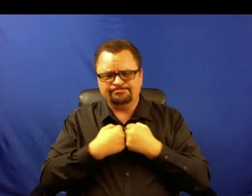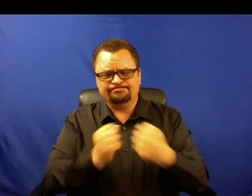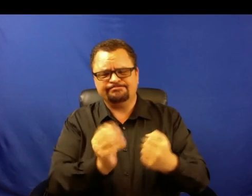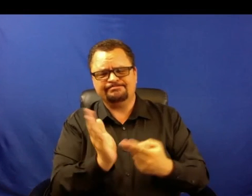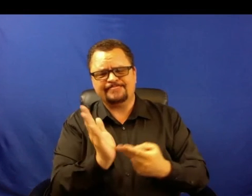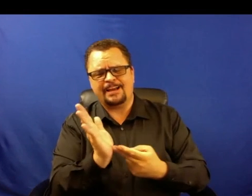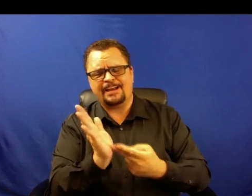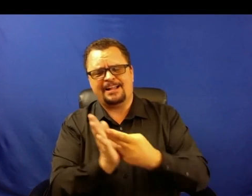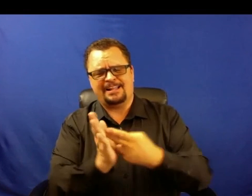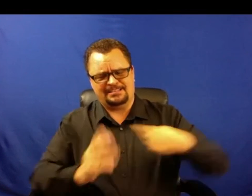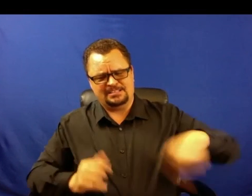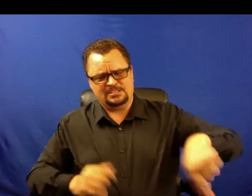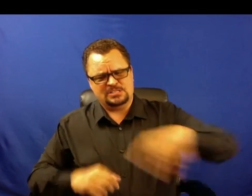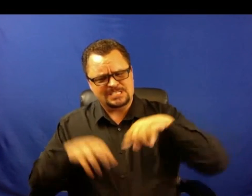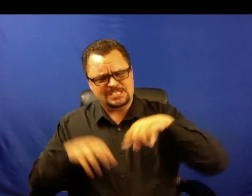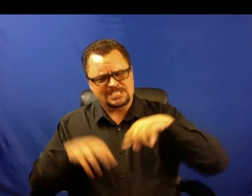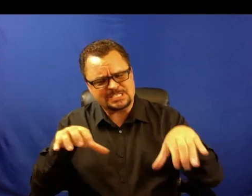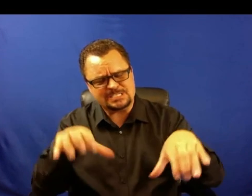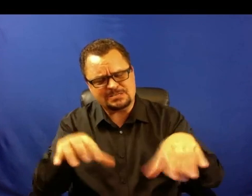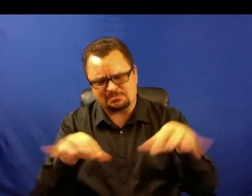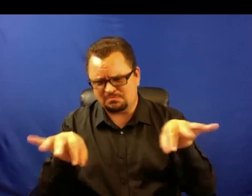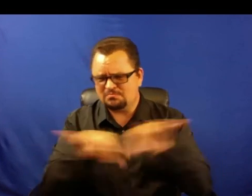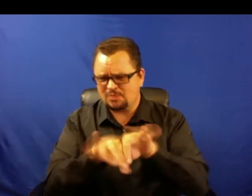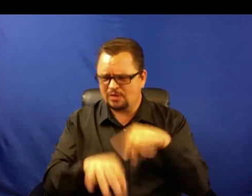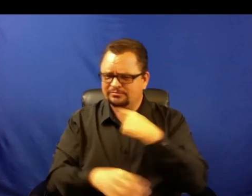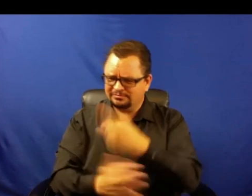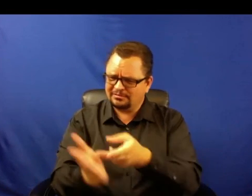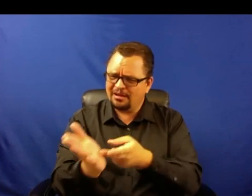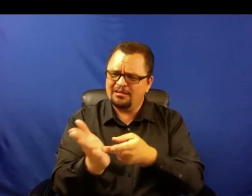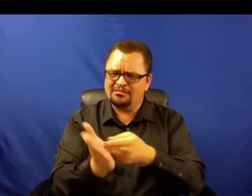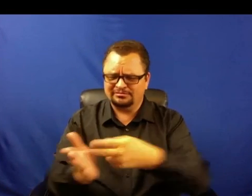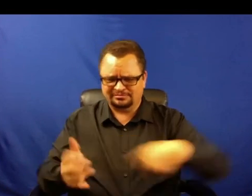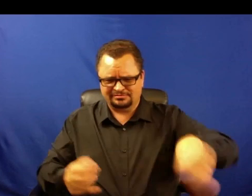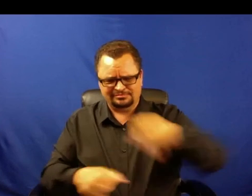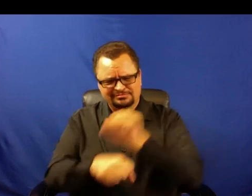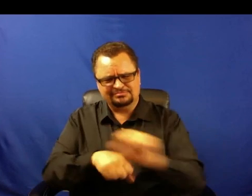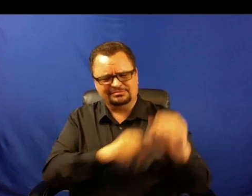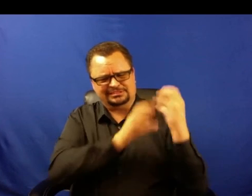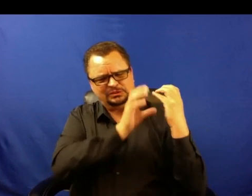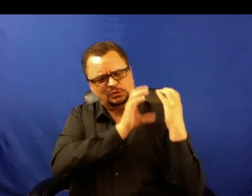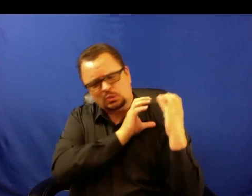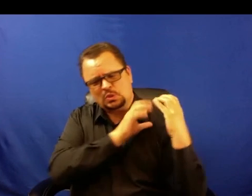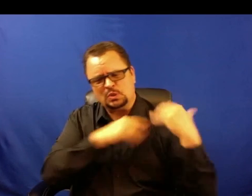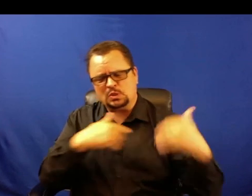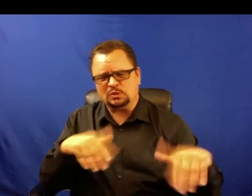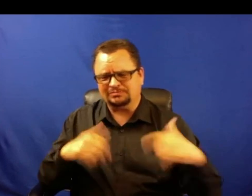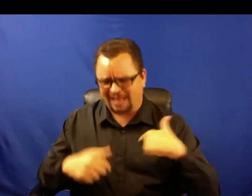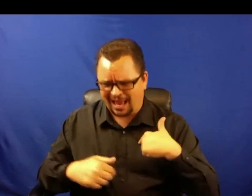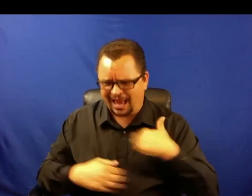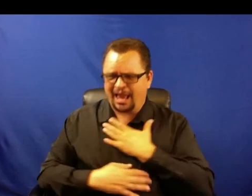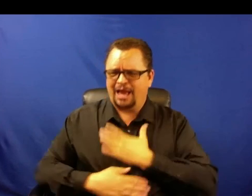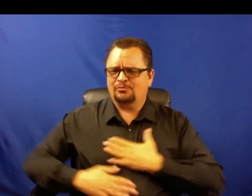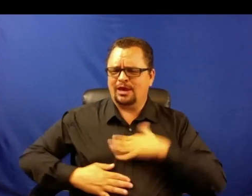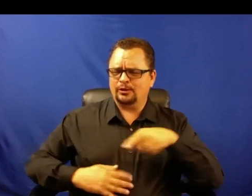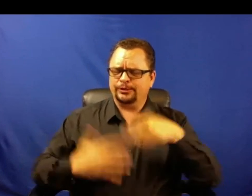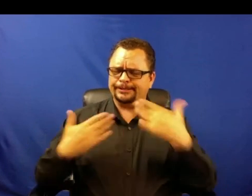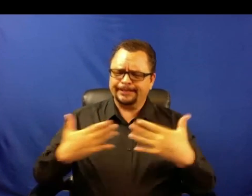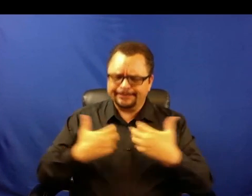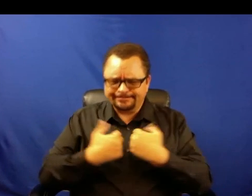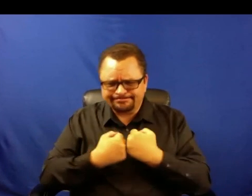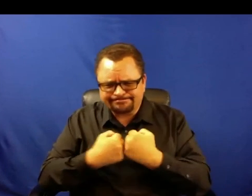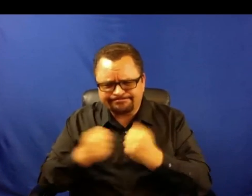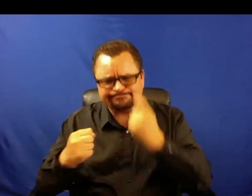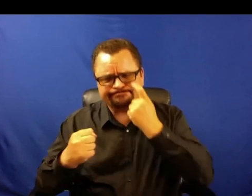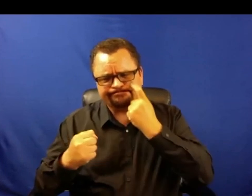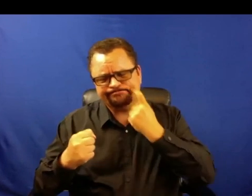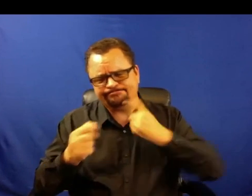be transparent with us and share your feelings. I also really like your magic wand